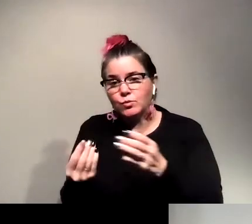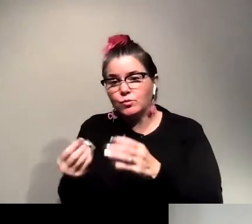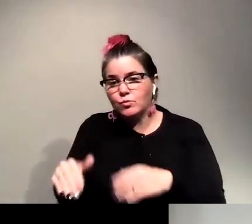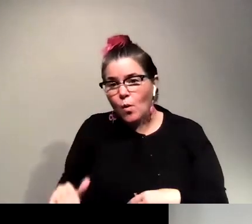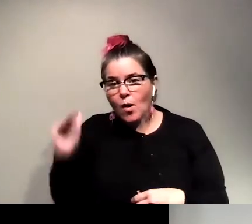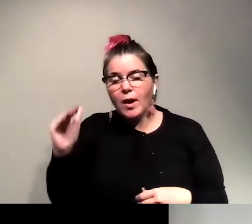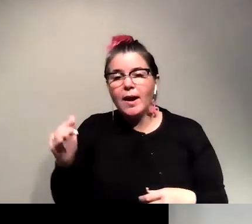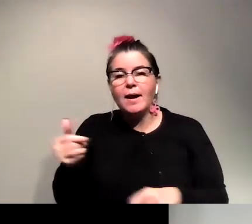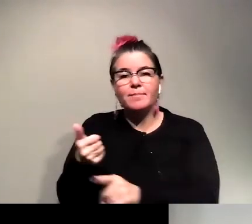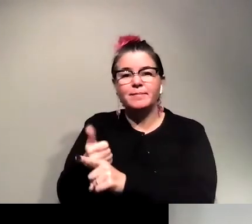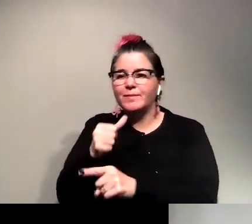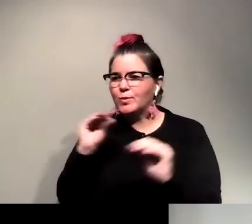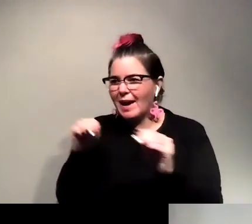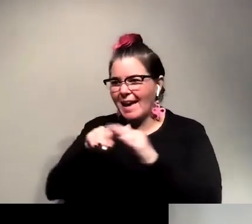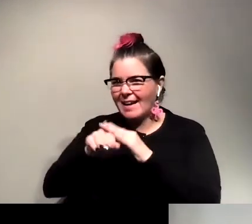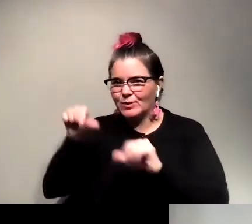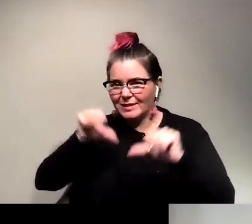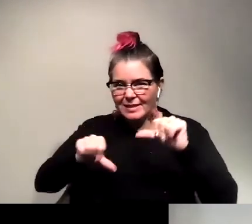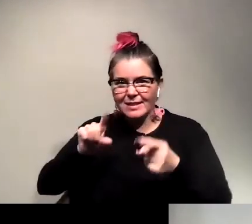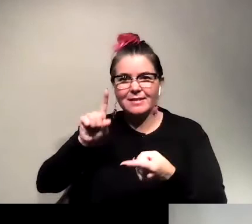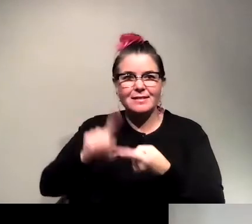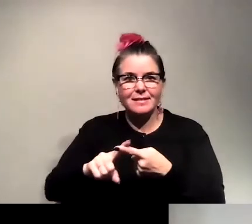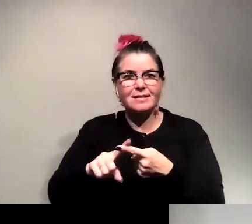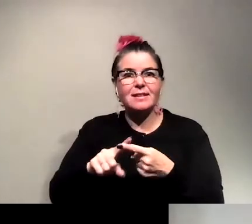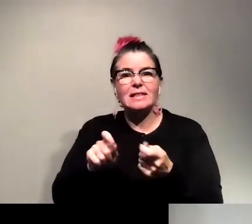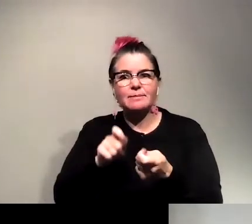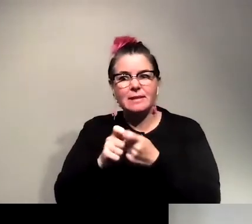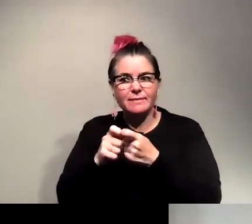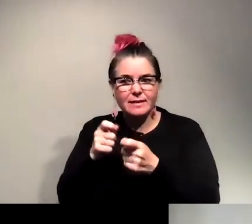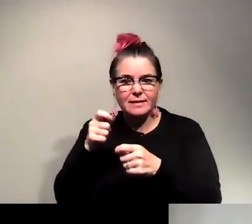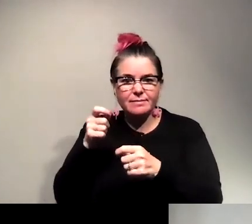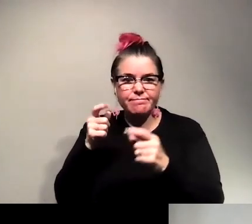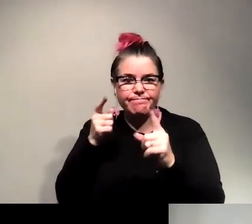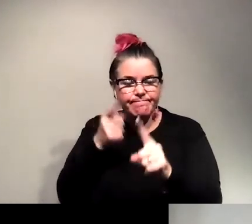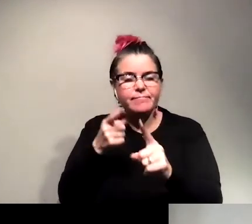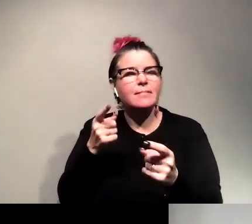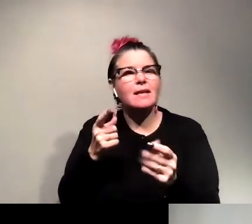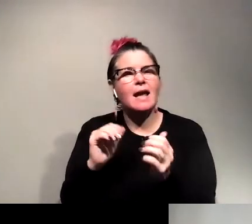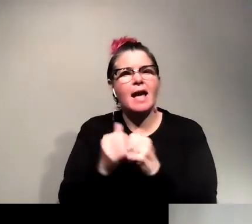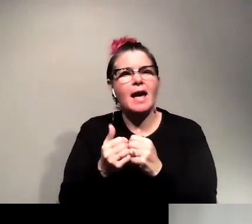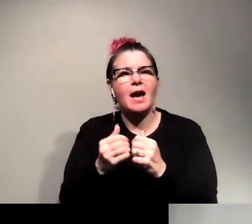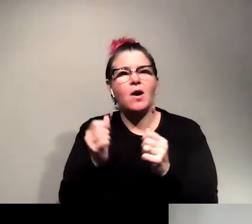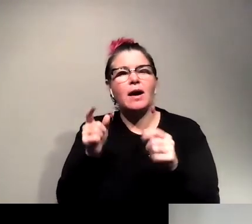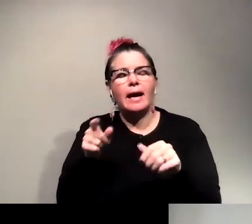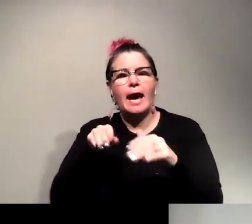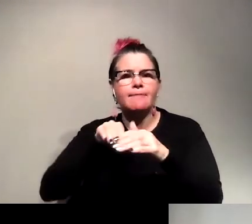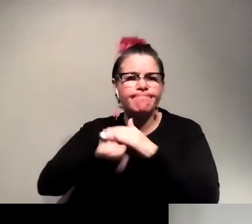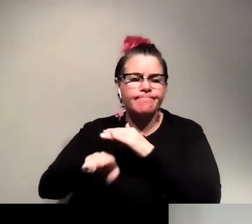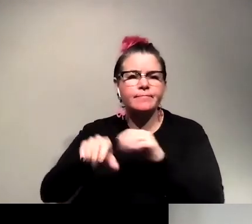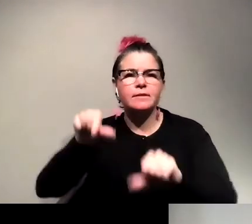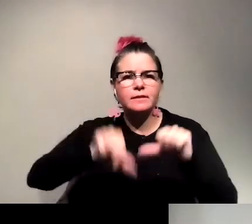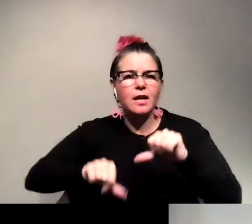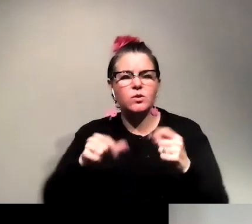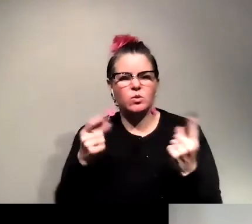didn't really have access to science until they got to a certain point, like how they can either break in or what they should be